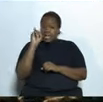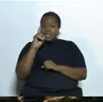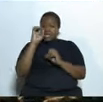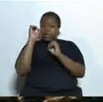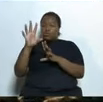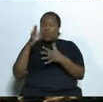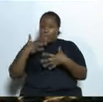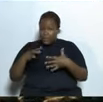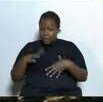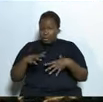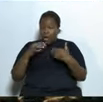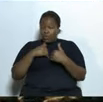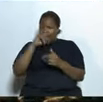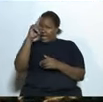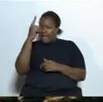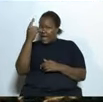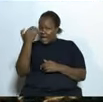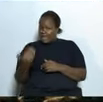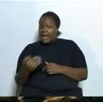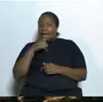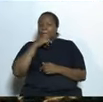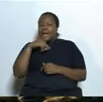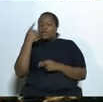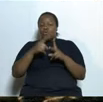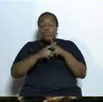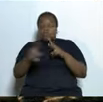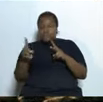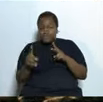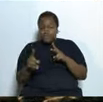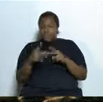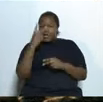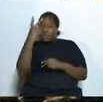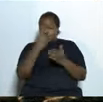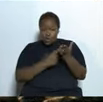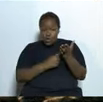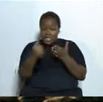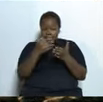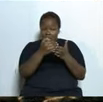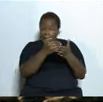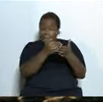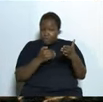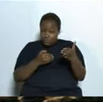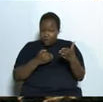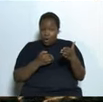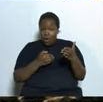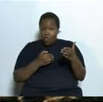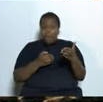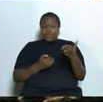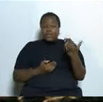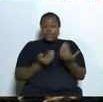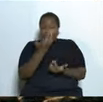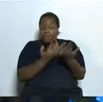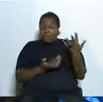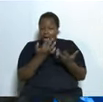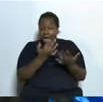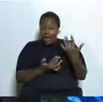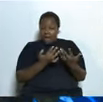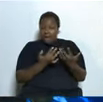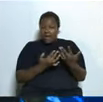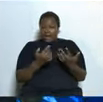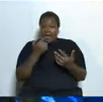there was a young man that escaped 2 weeks before the fiery flames.